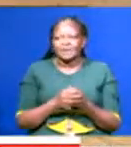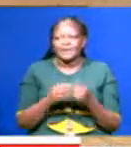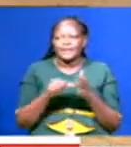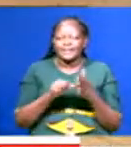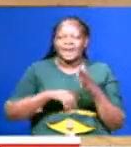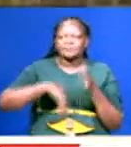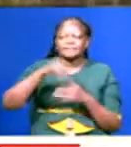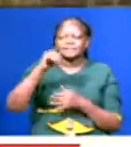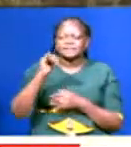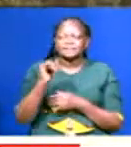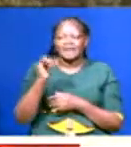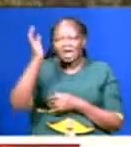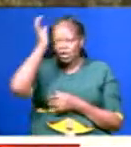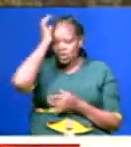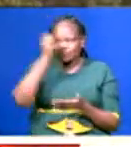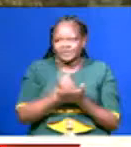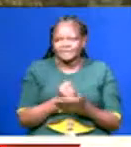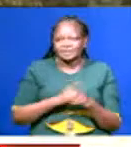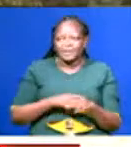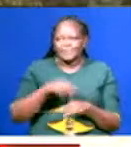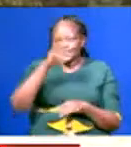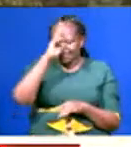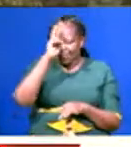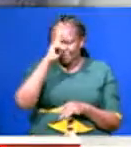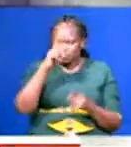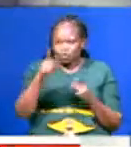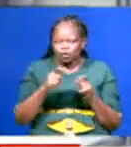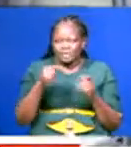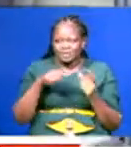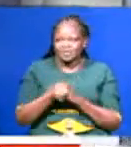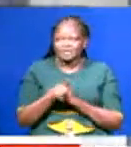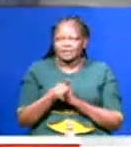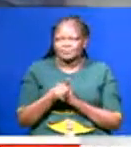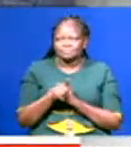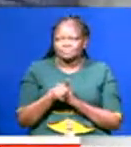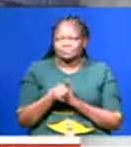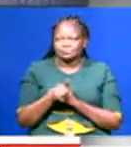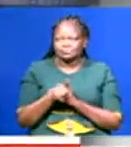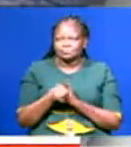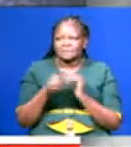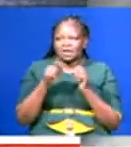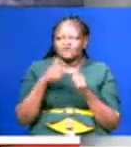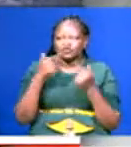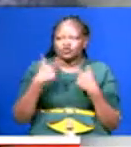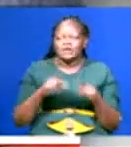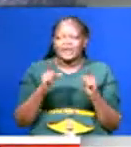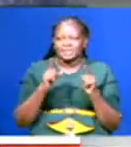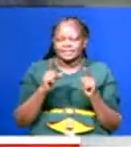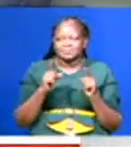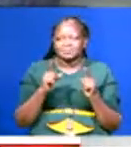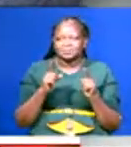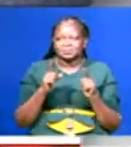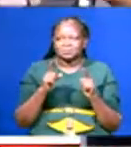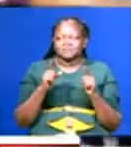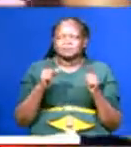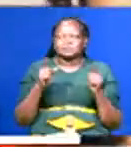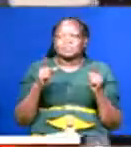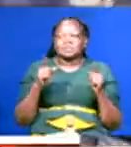DCI headquarters after police officers manning the entrance adamantly refused to let in the car that was carrying the former